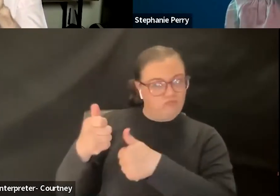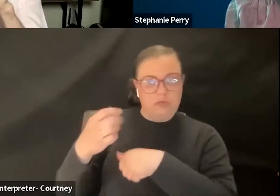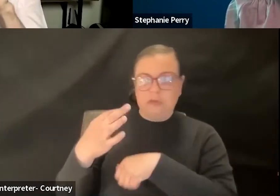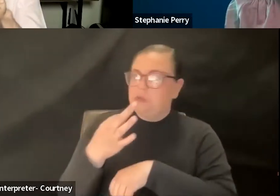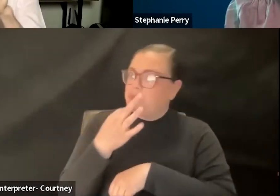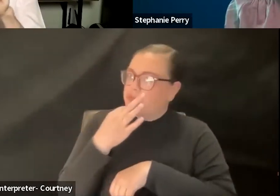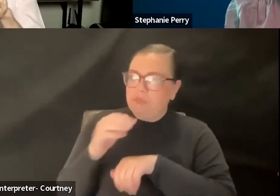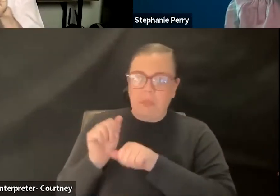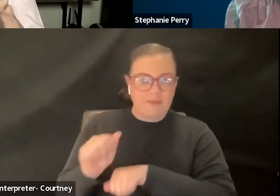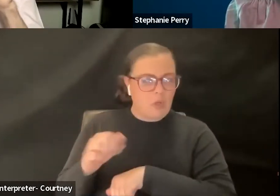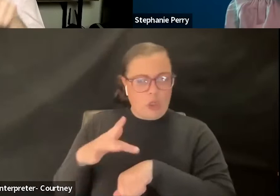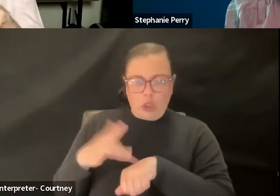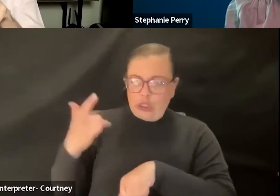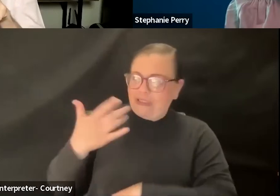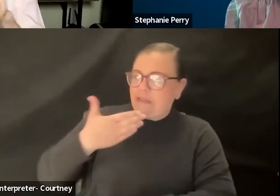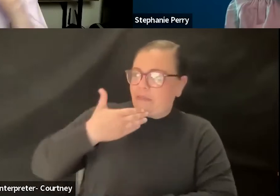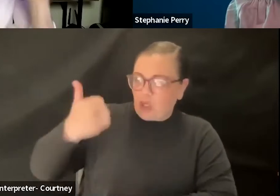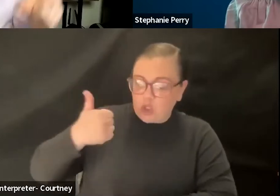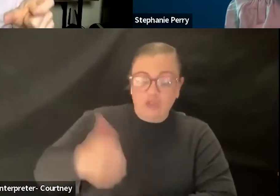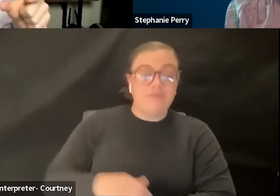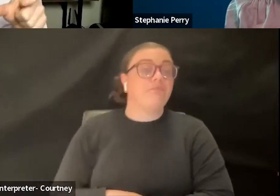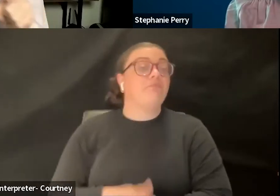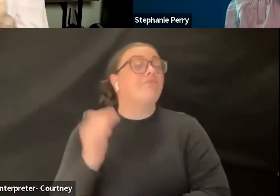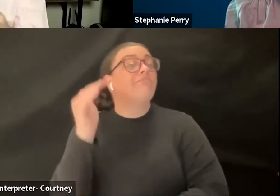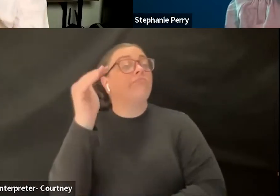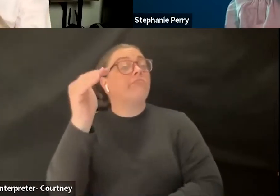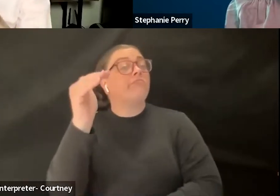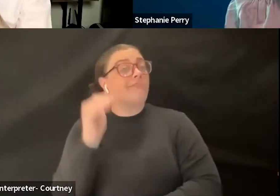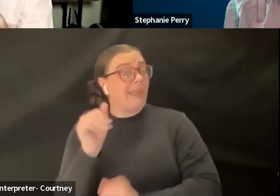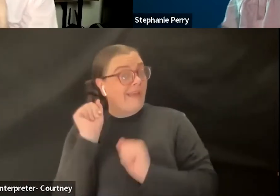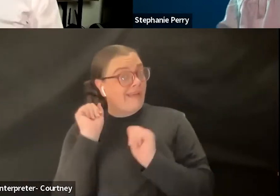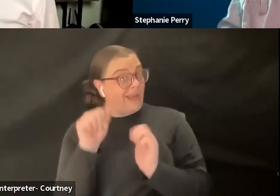from a member. Can I file a claim on behalf of another member?